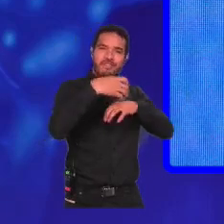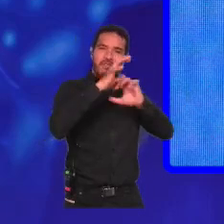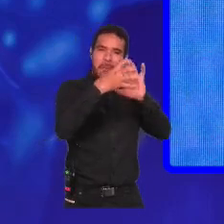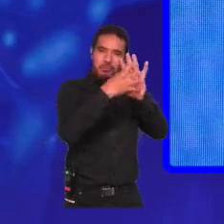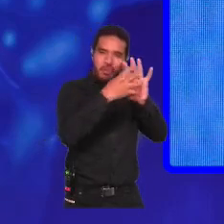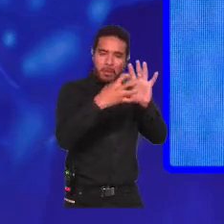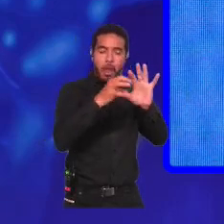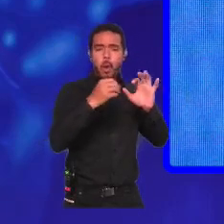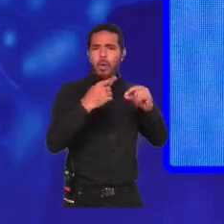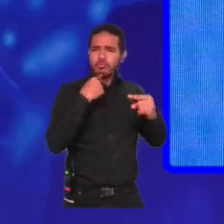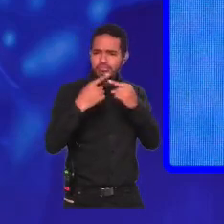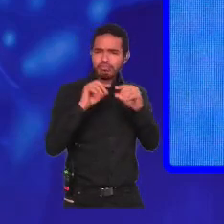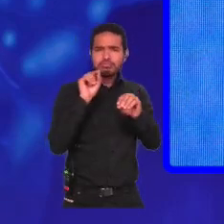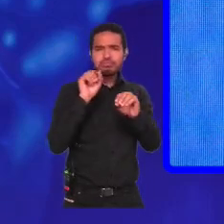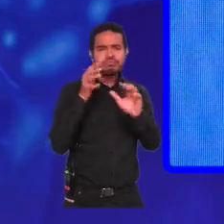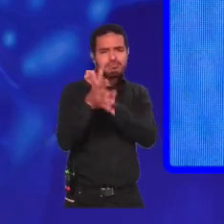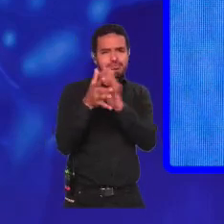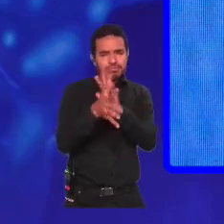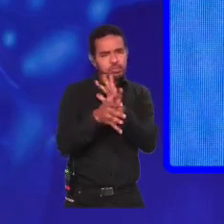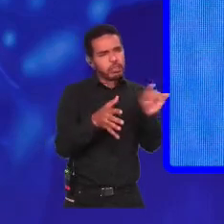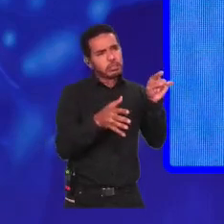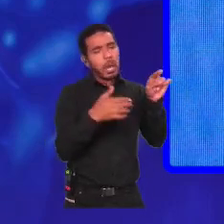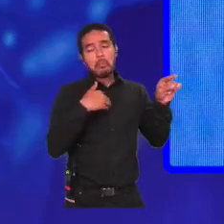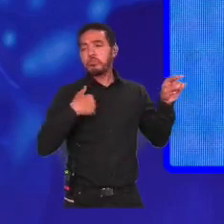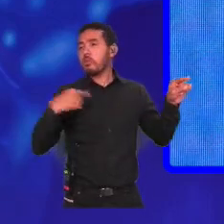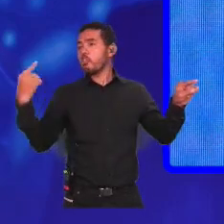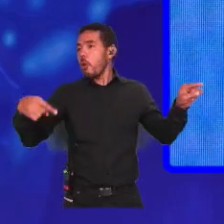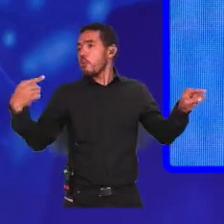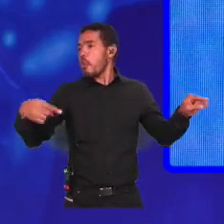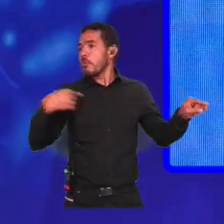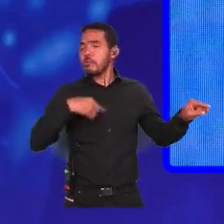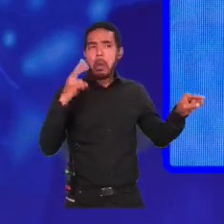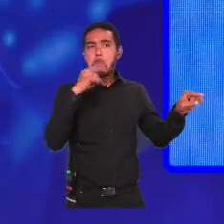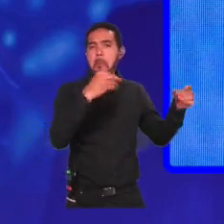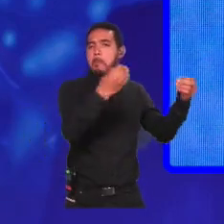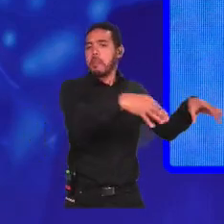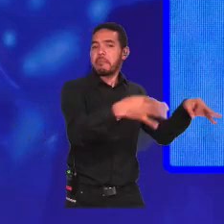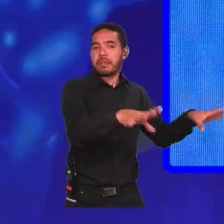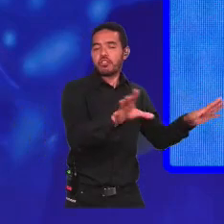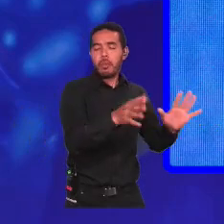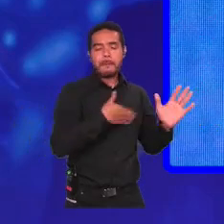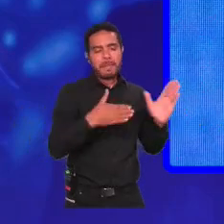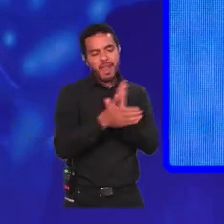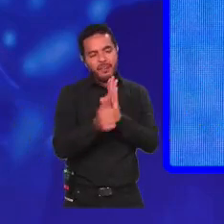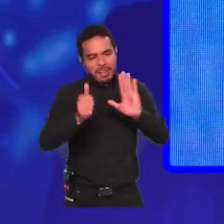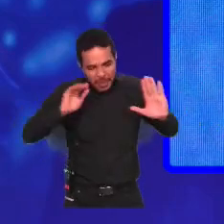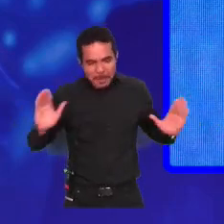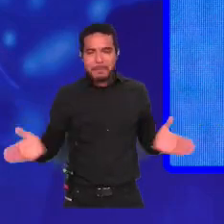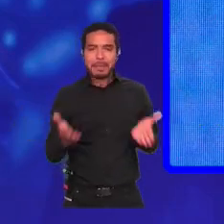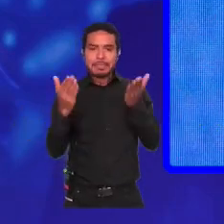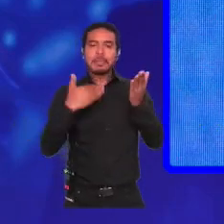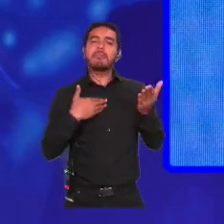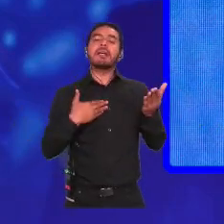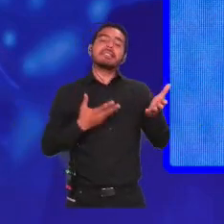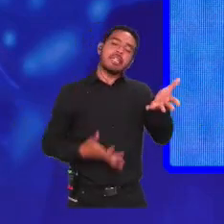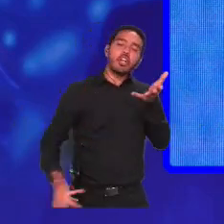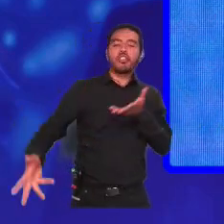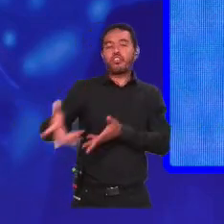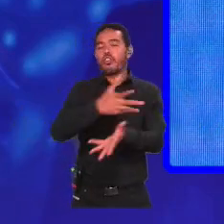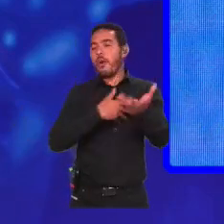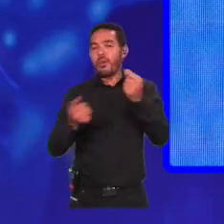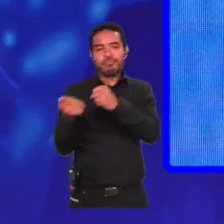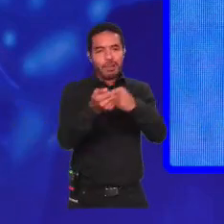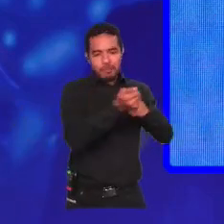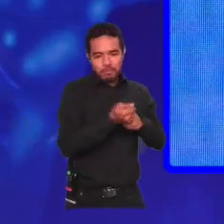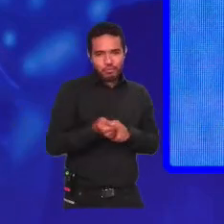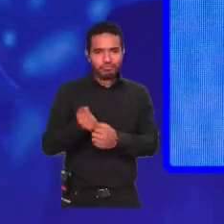what part of this am I missing? How do I level up my skill set? And then collaboration. The industry is eager to help. Eager to help.